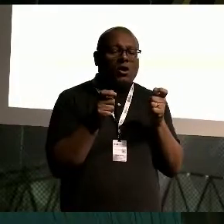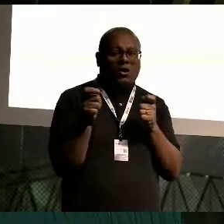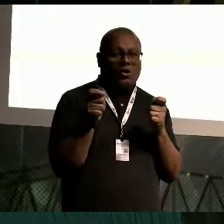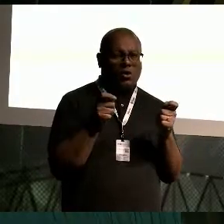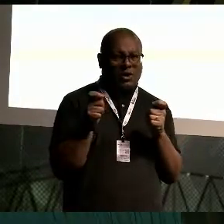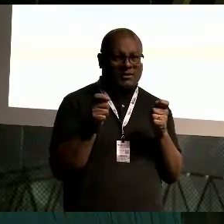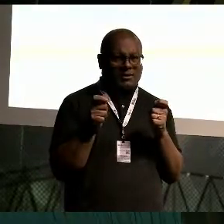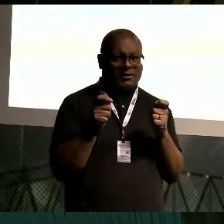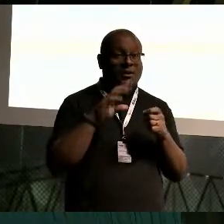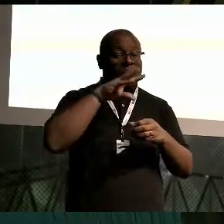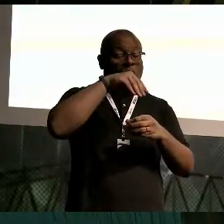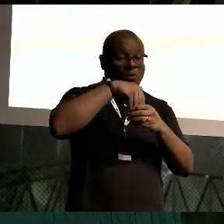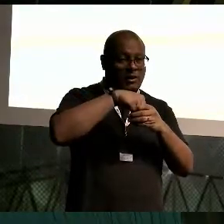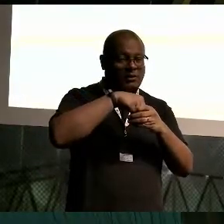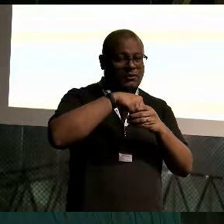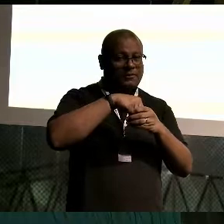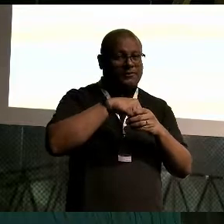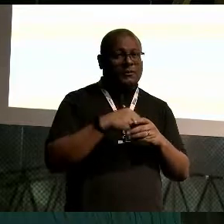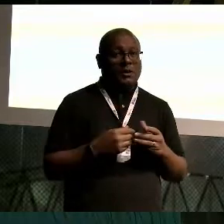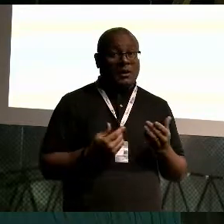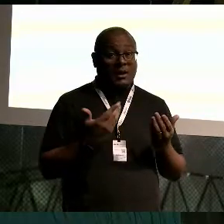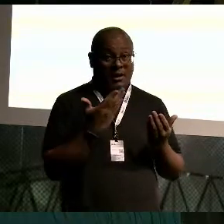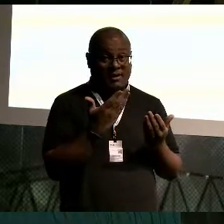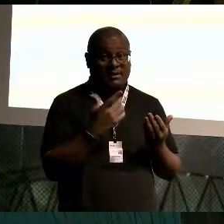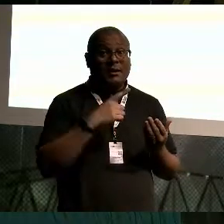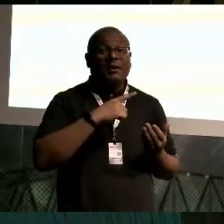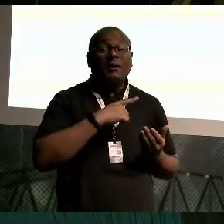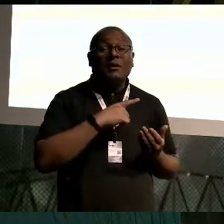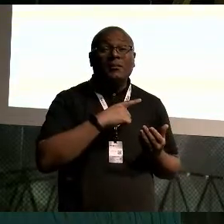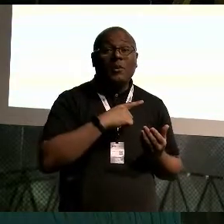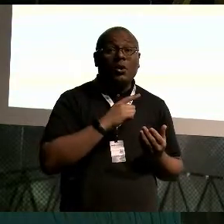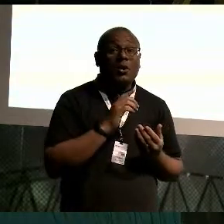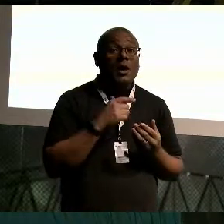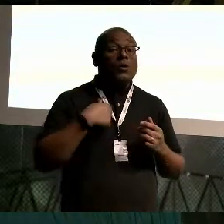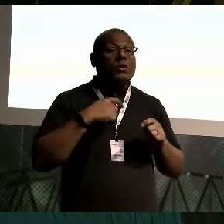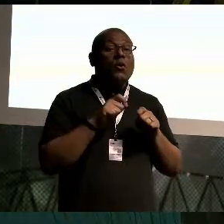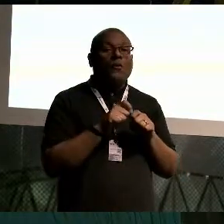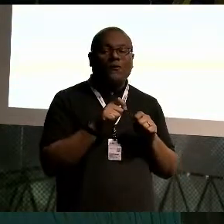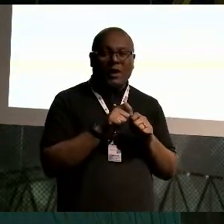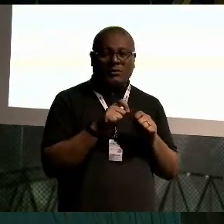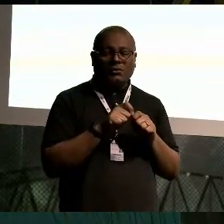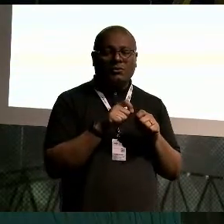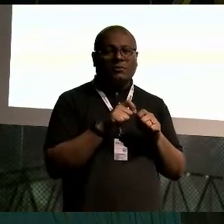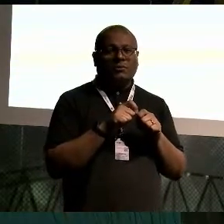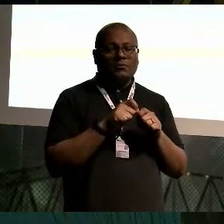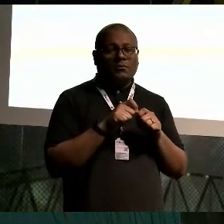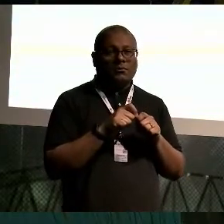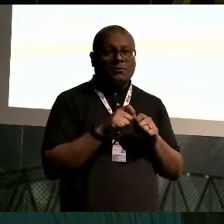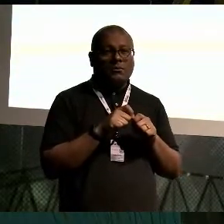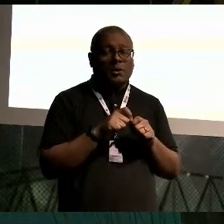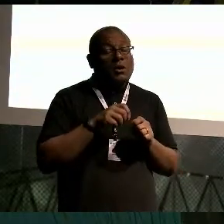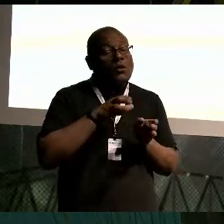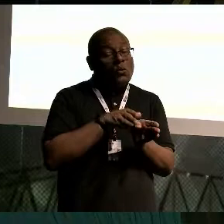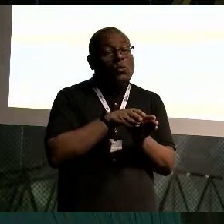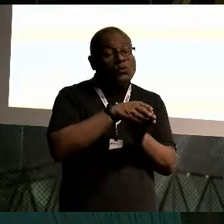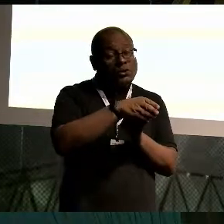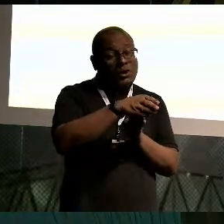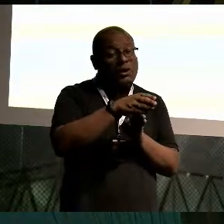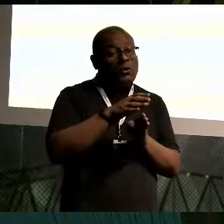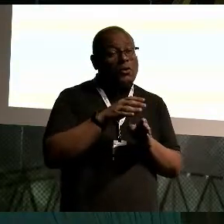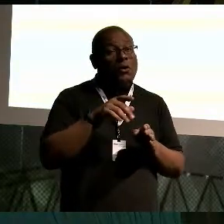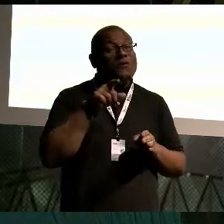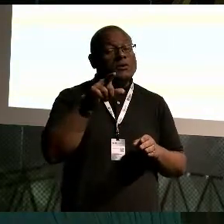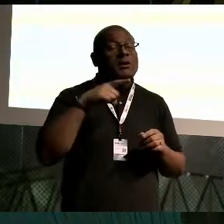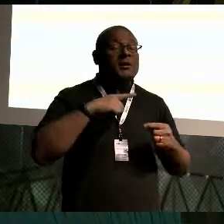of all, this is not a pattern, but it's more like what you should do is that you need to make a conscious